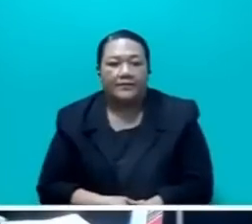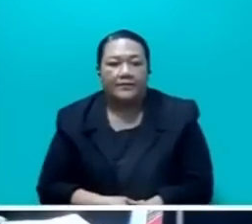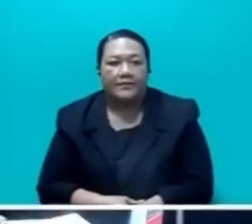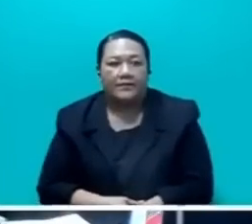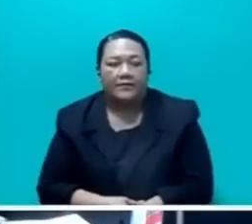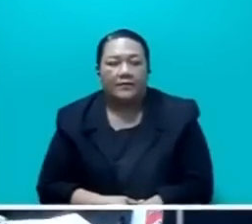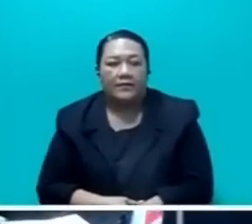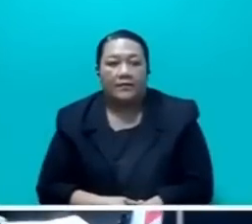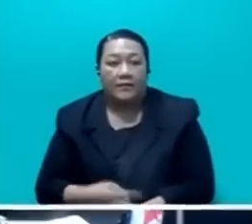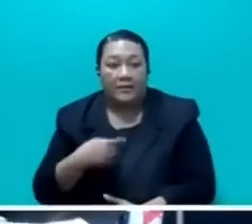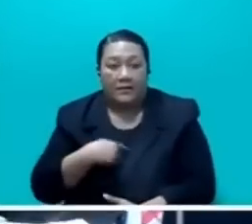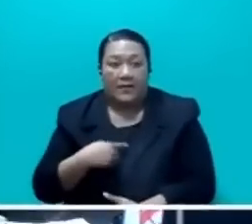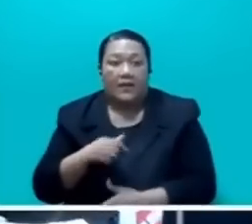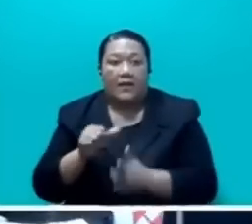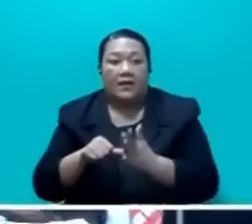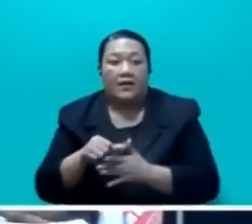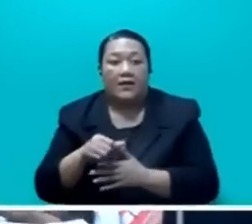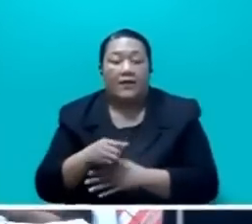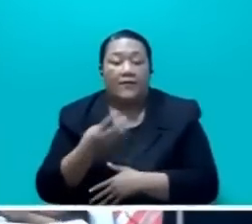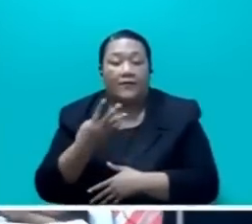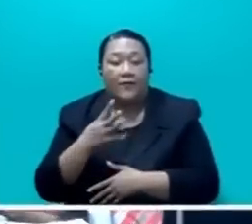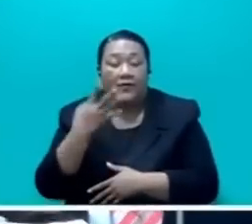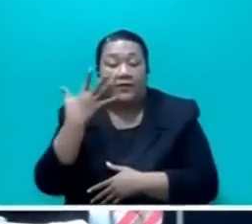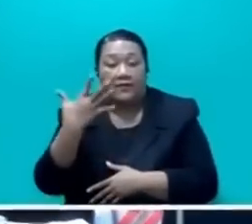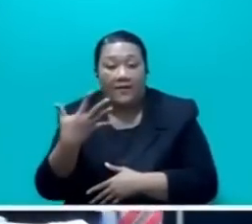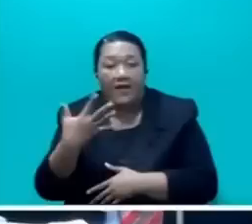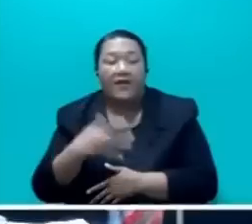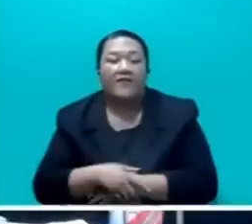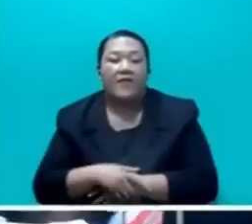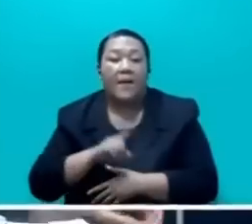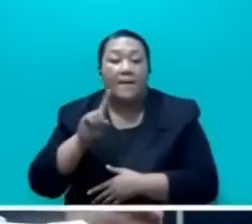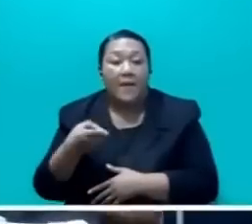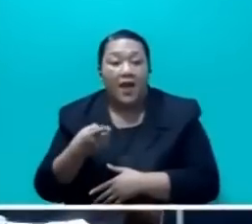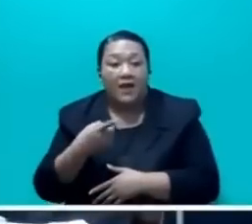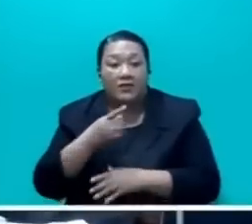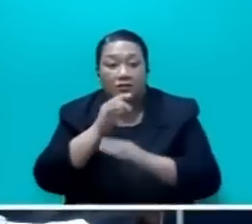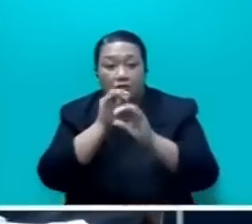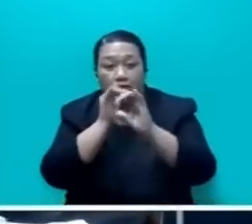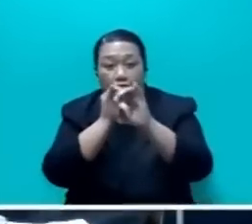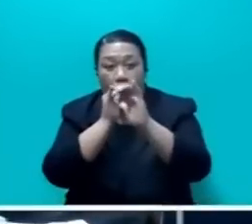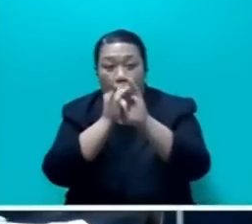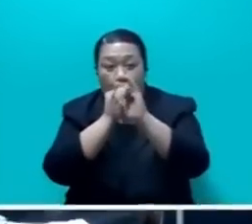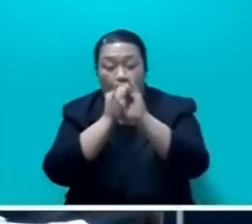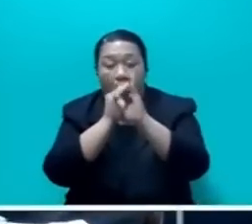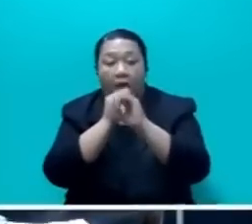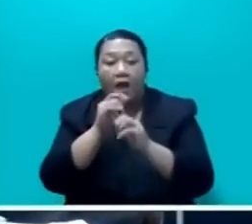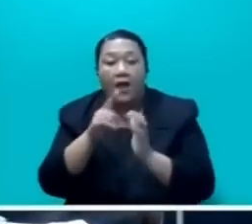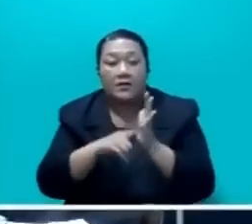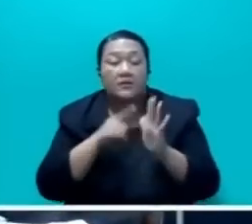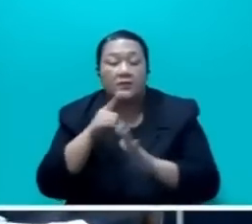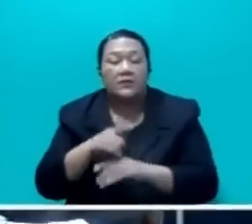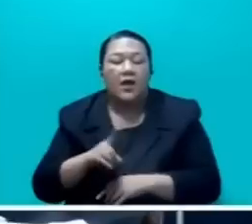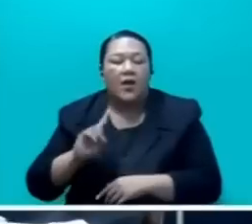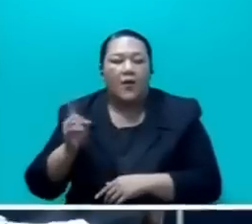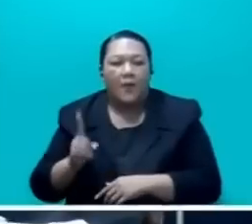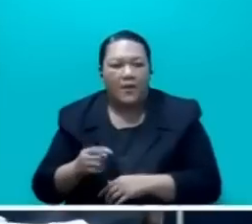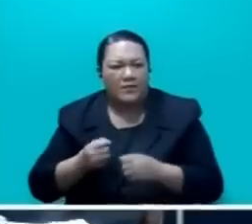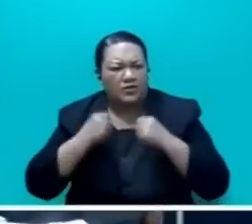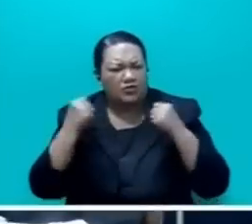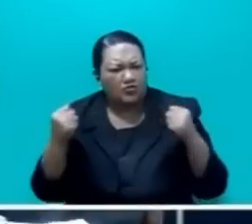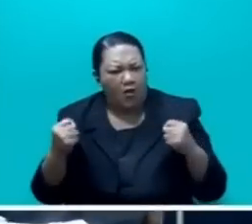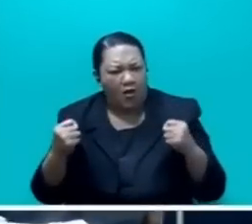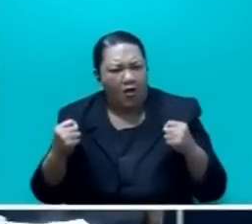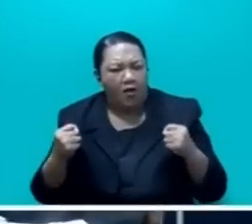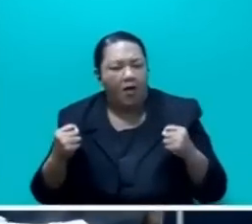I am fortified by the words of Joshua 1:9. Be strong and courageous. Do not be